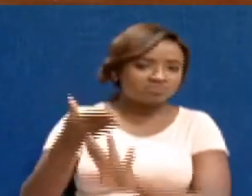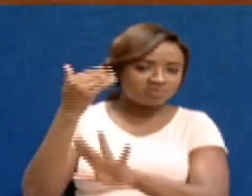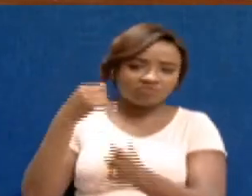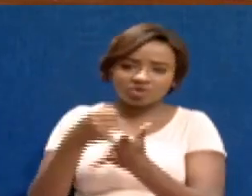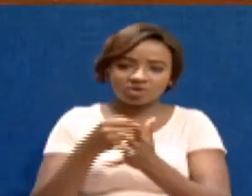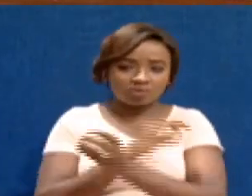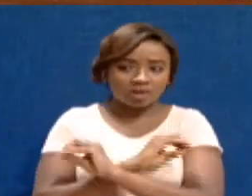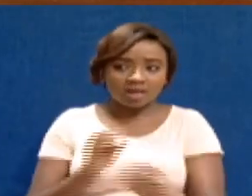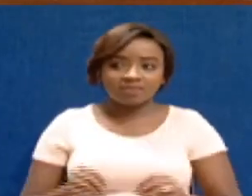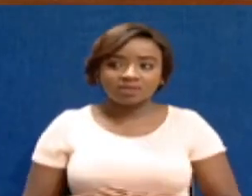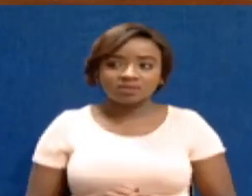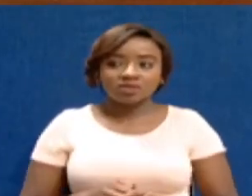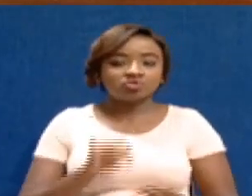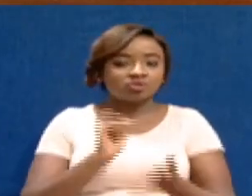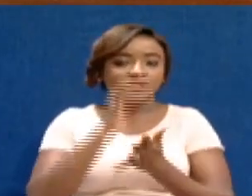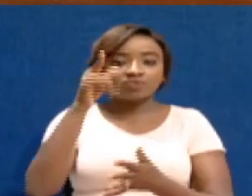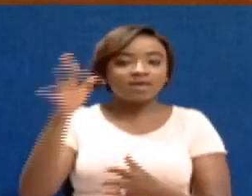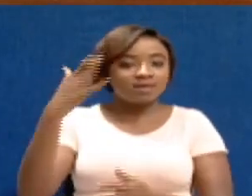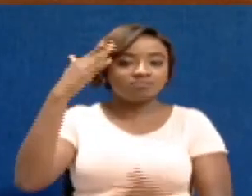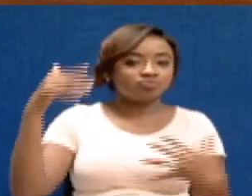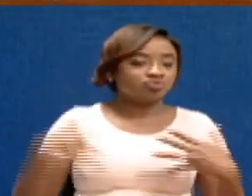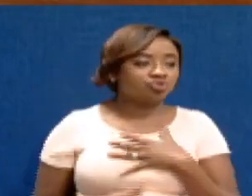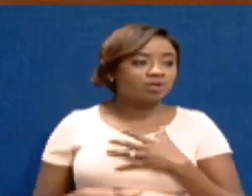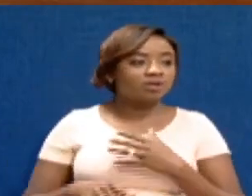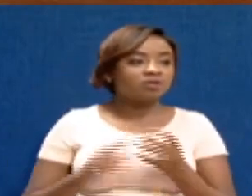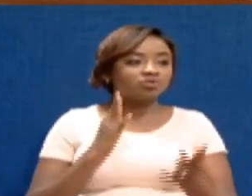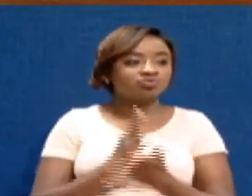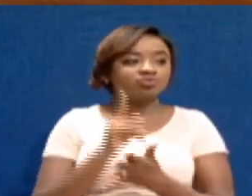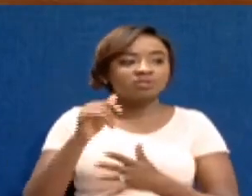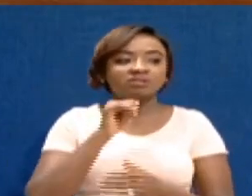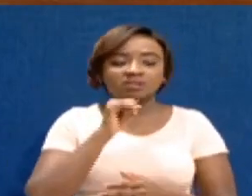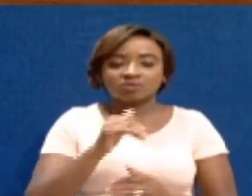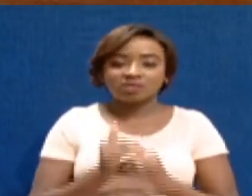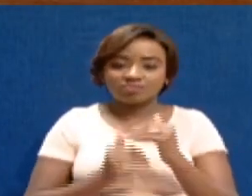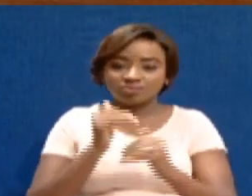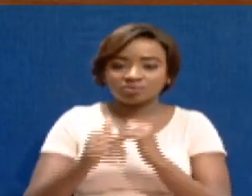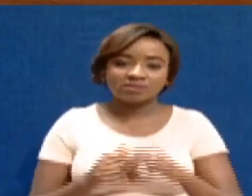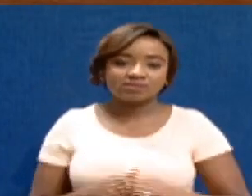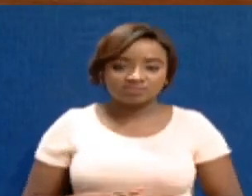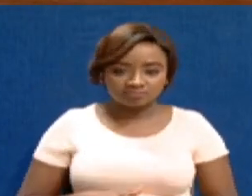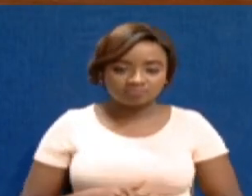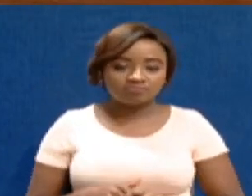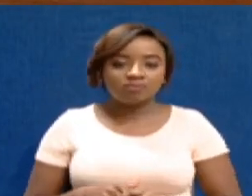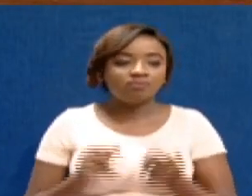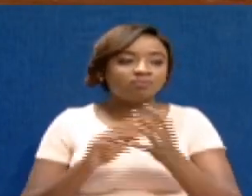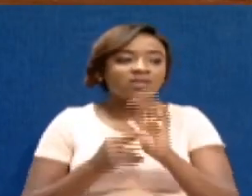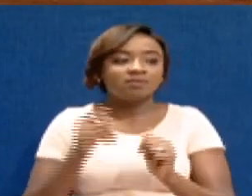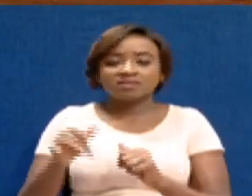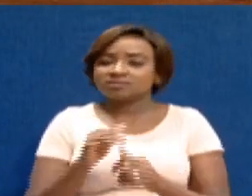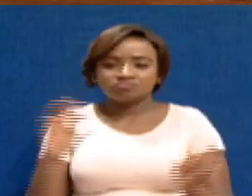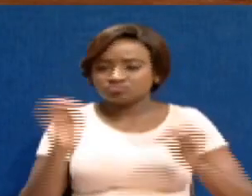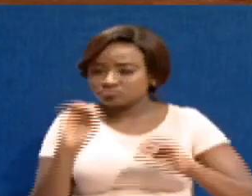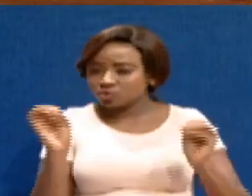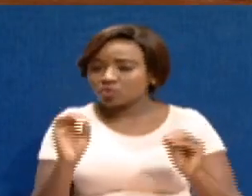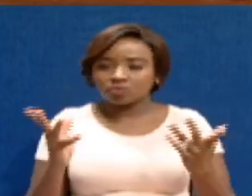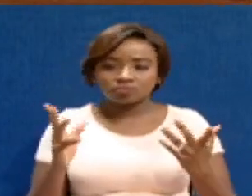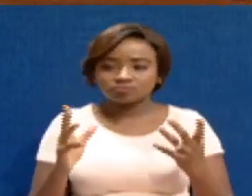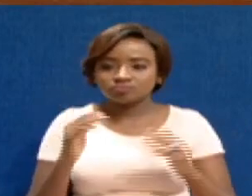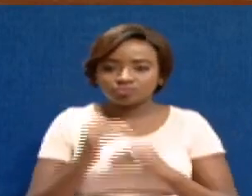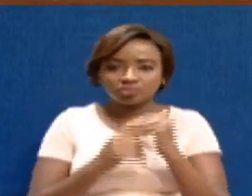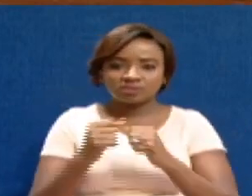deputy president because my understanding is he is with us on this process, yes? But having said that,